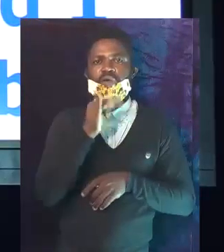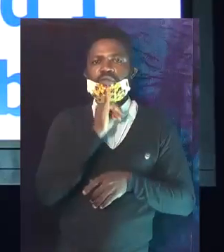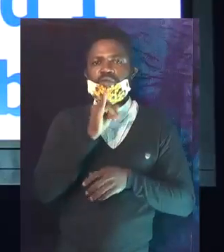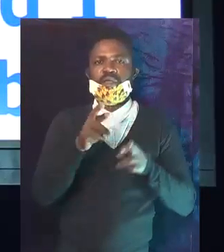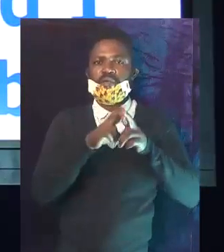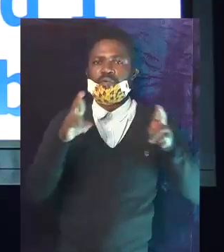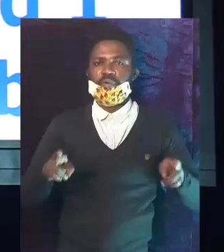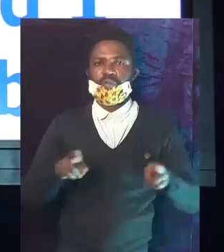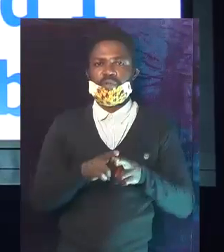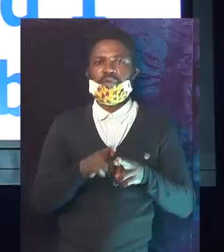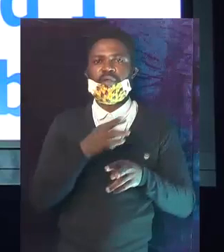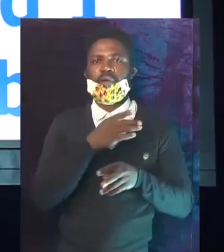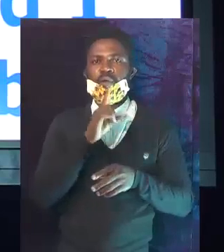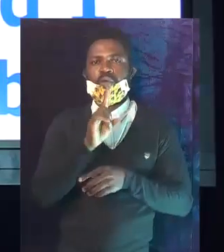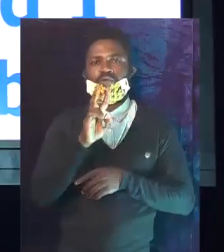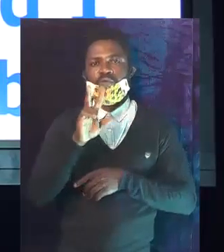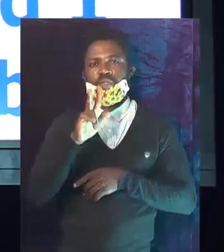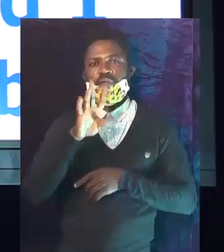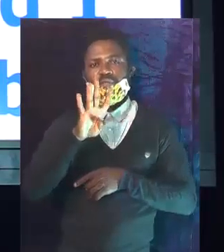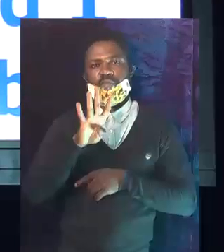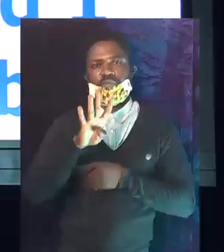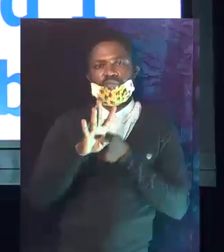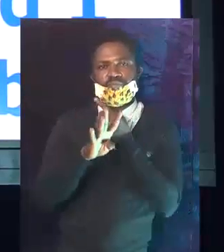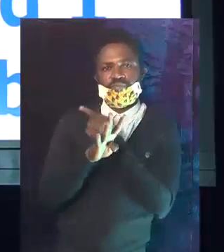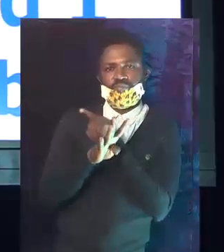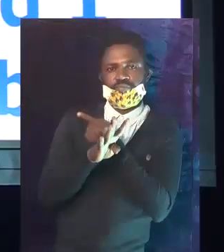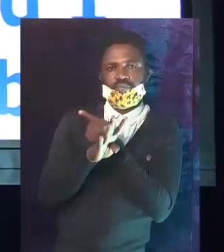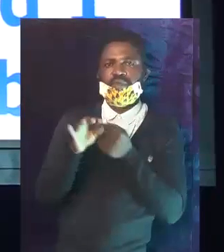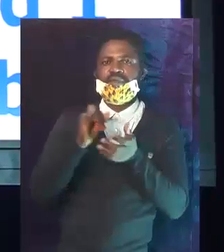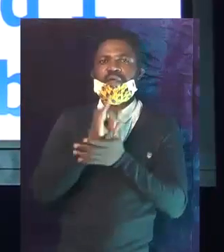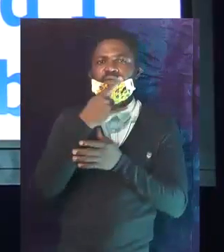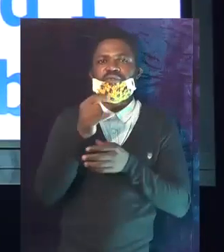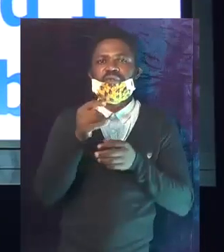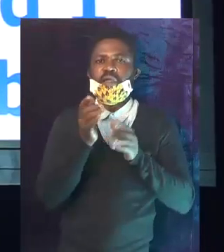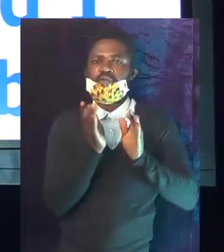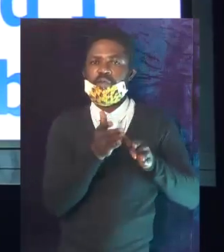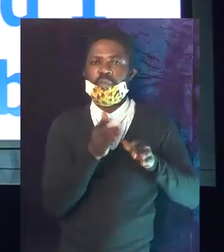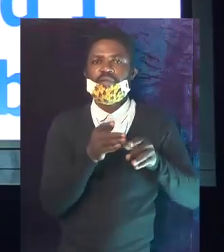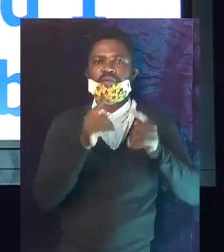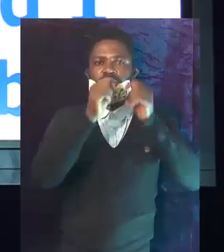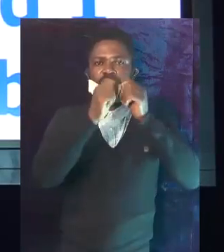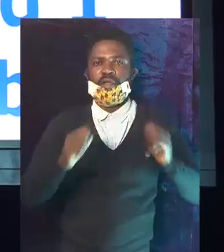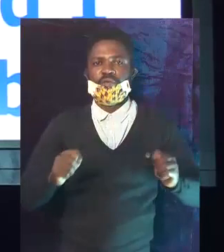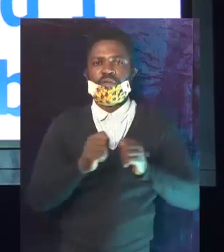base, and now we have 1, 2, 3, 4. That's the remaining triangular faces,